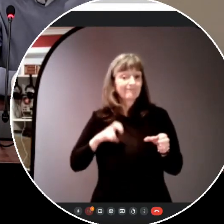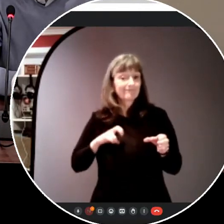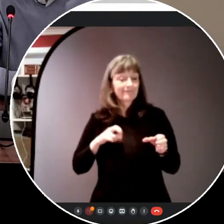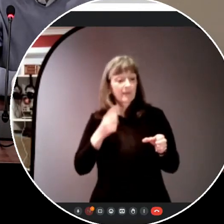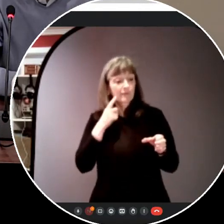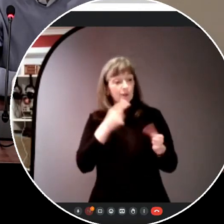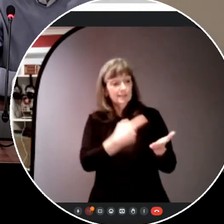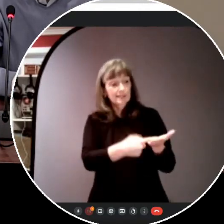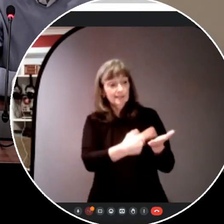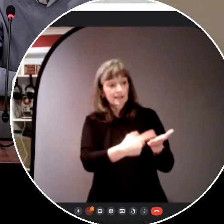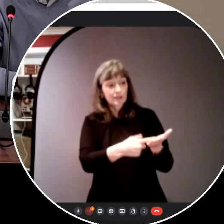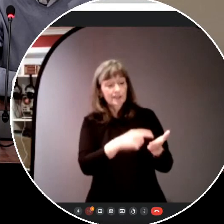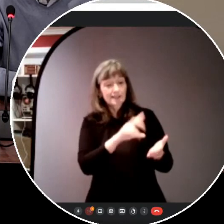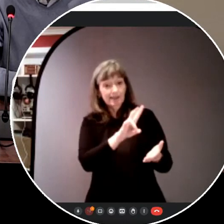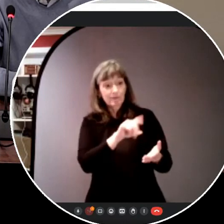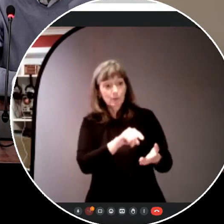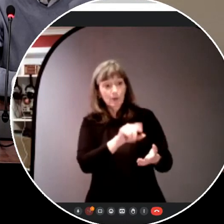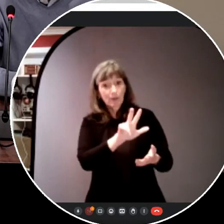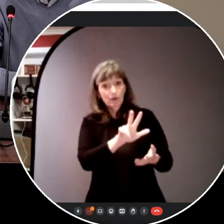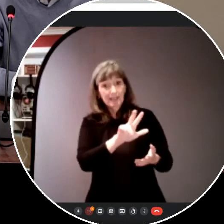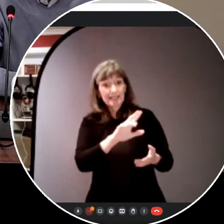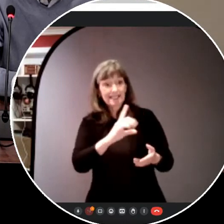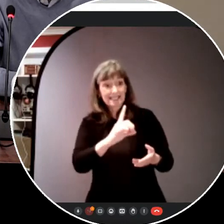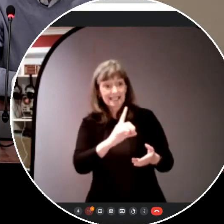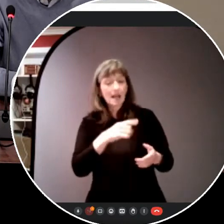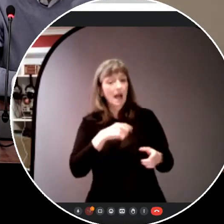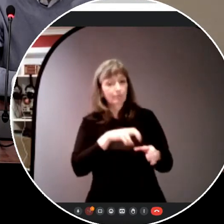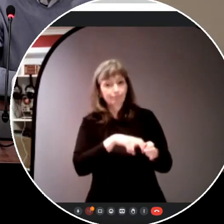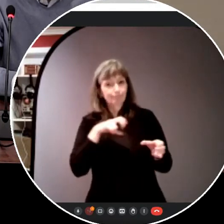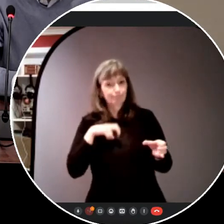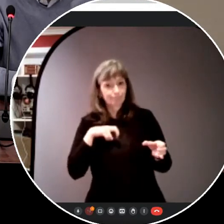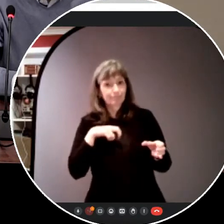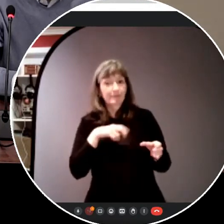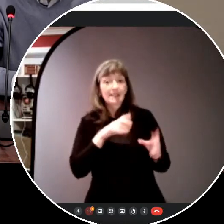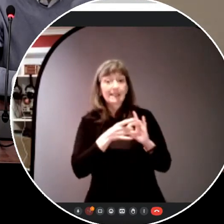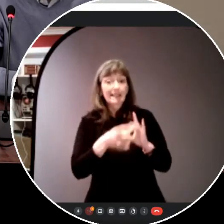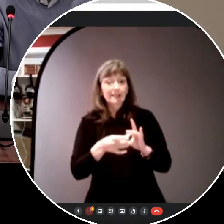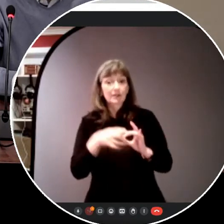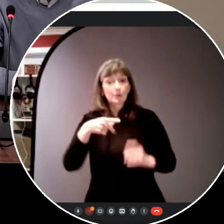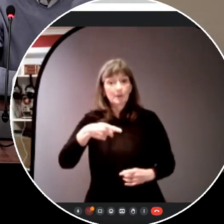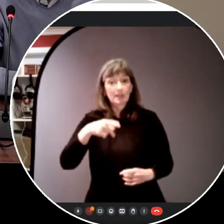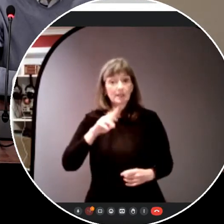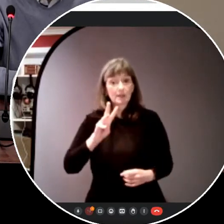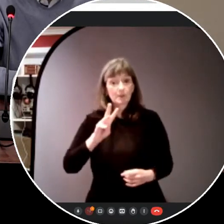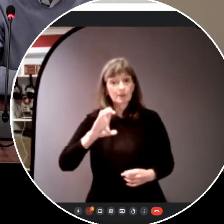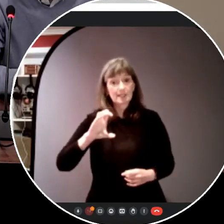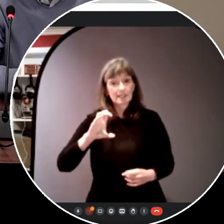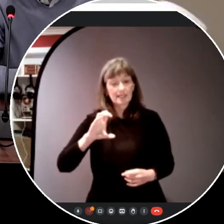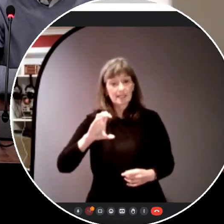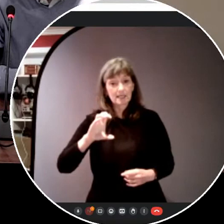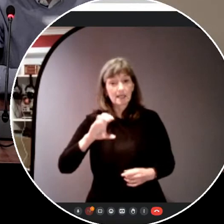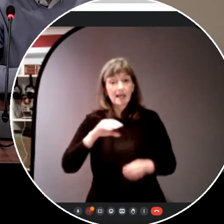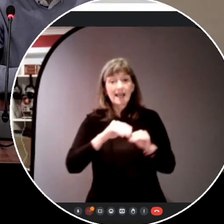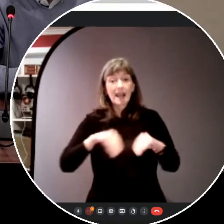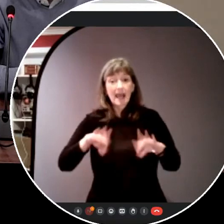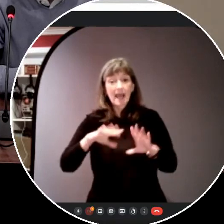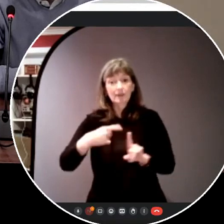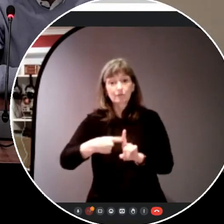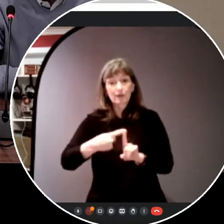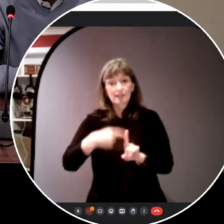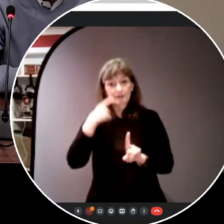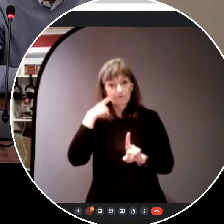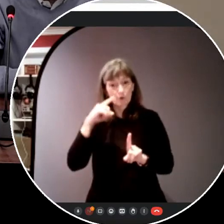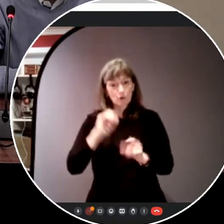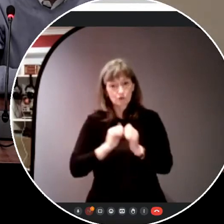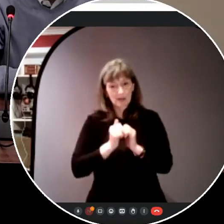under agenda item 7.3D, PWC land lease for Canada Games track and field, on the basis that I'm